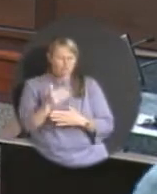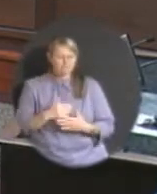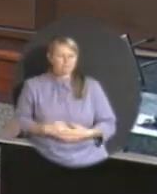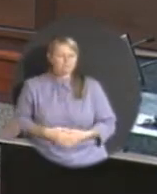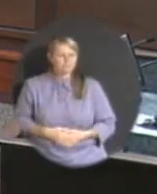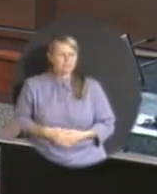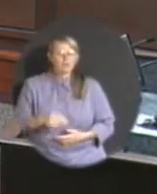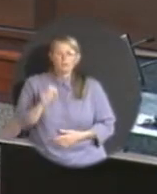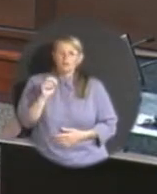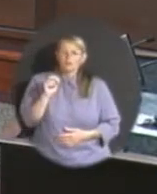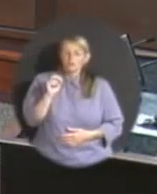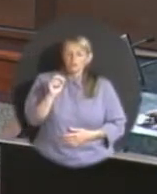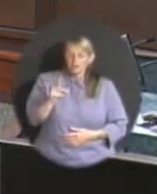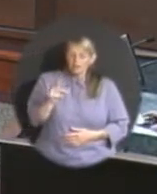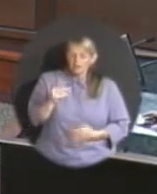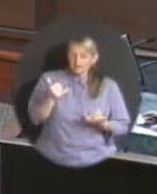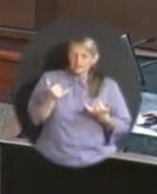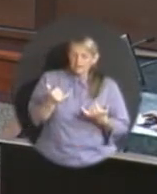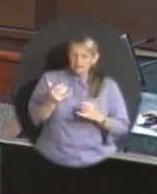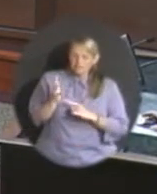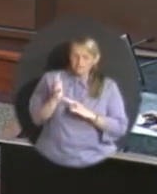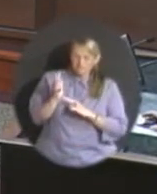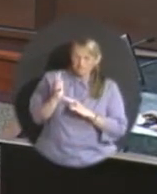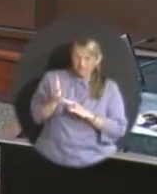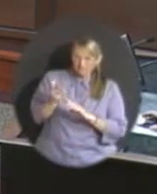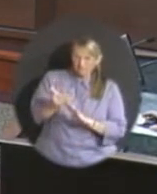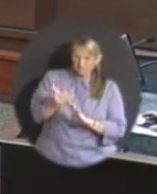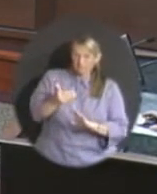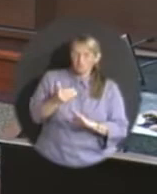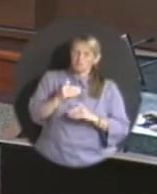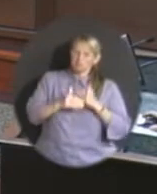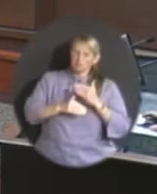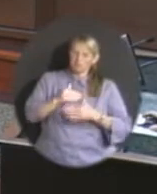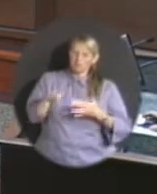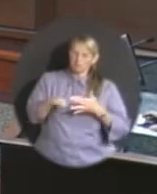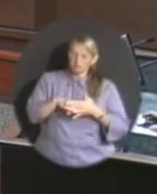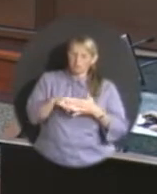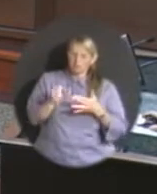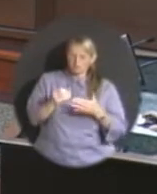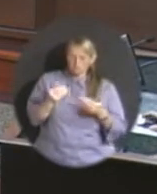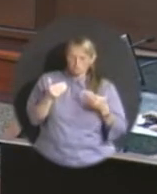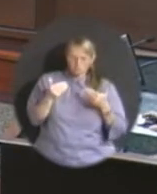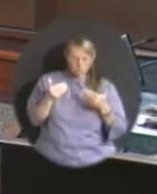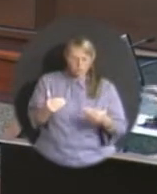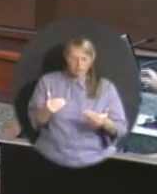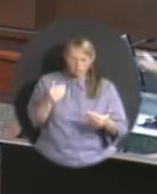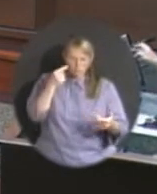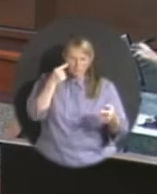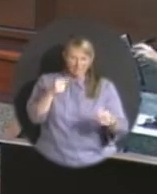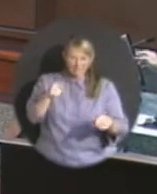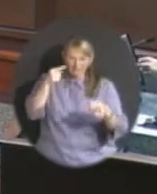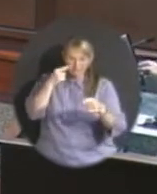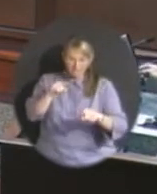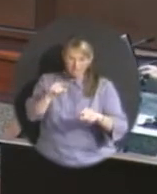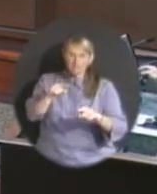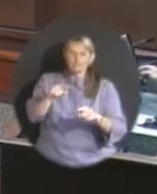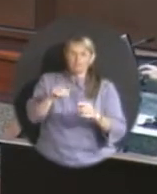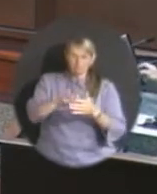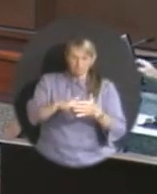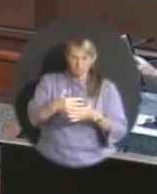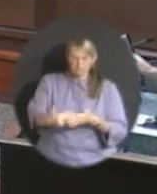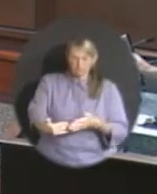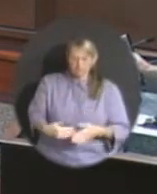Okay, we have about 5 minutes until we will take our comfort break, so let's move on to our consent agenda. It looks like we